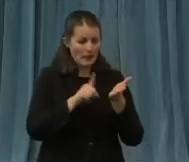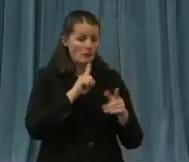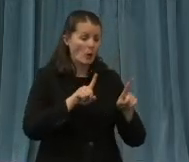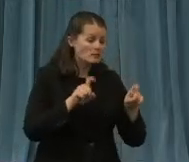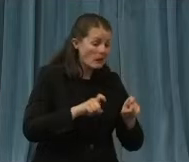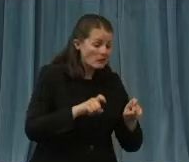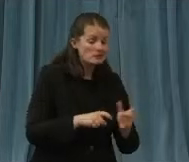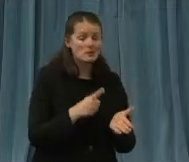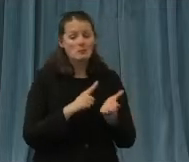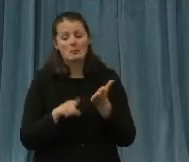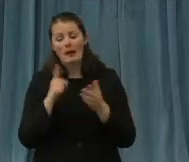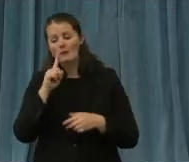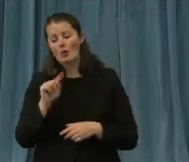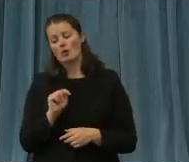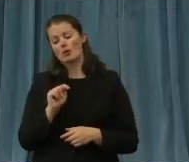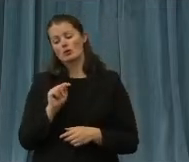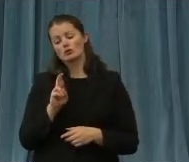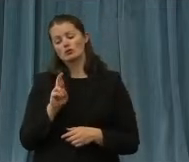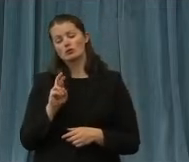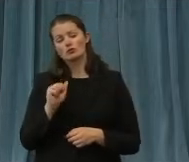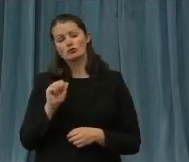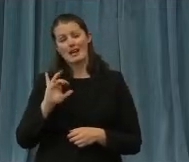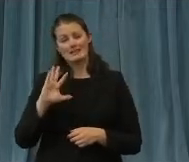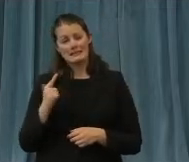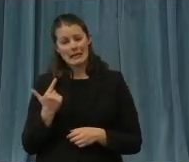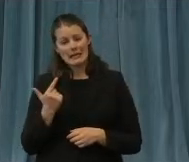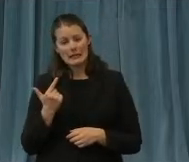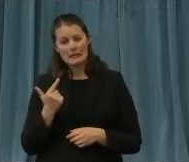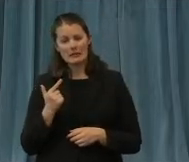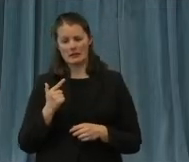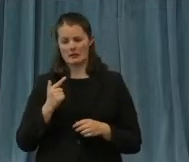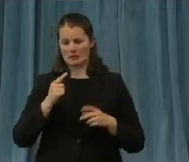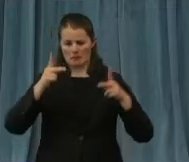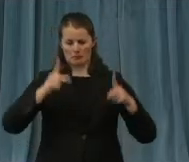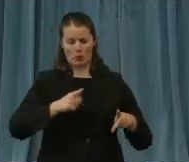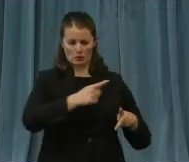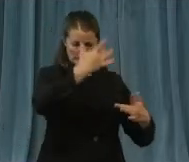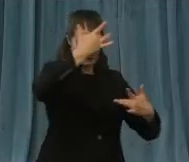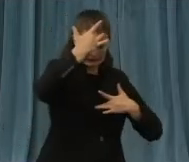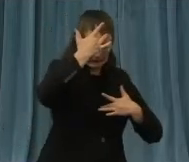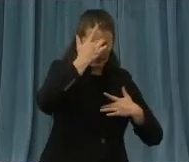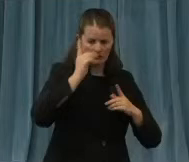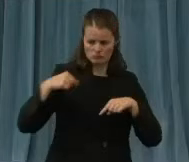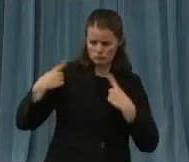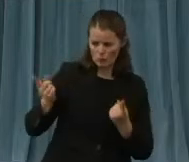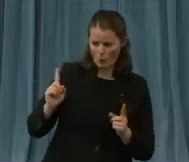tracing as well, and hopefully that the White House will accept the governor's proposal.